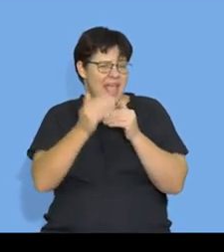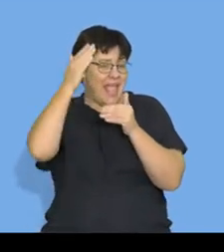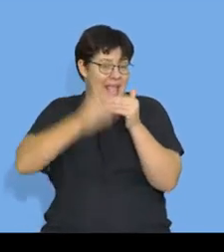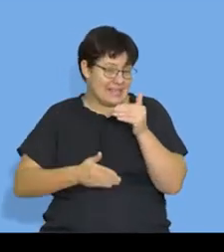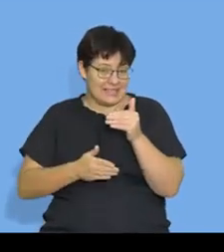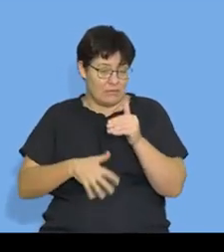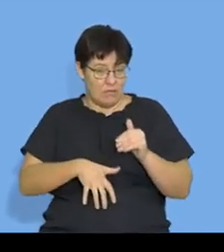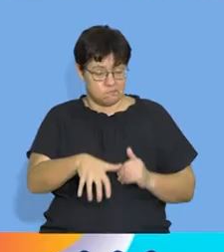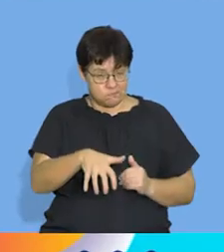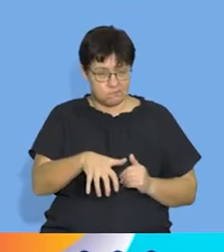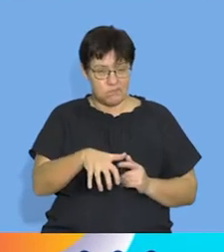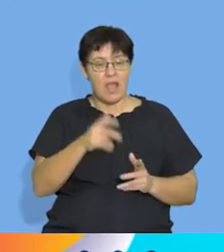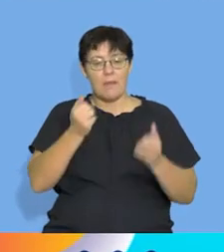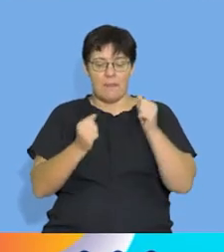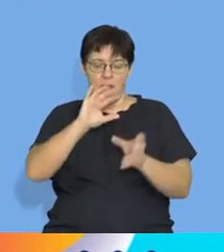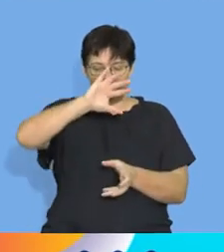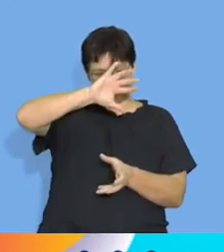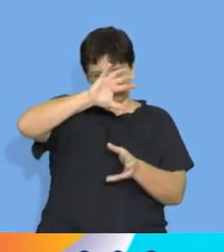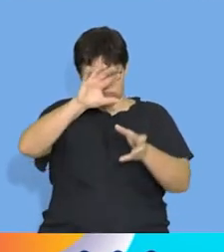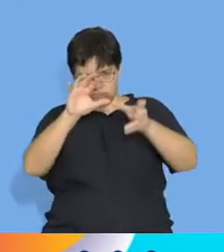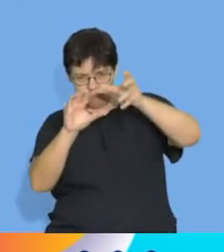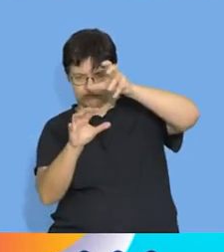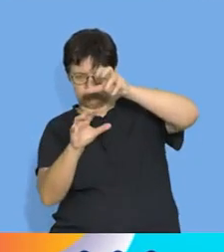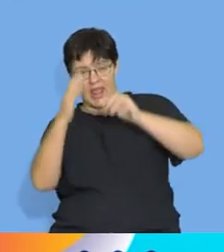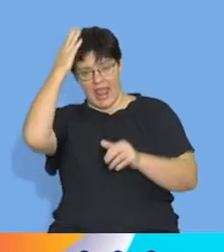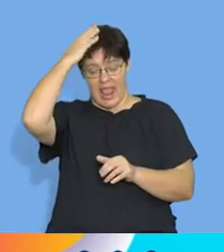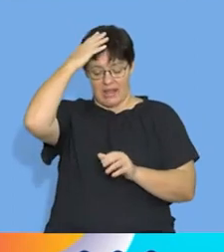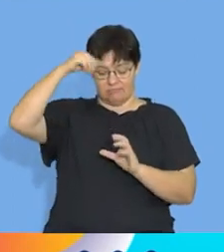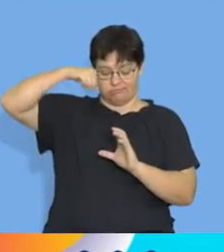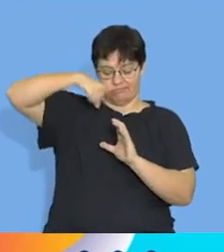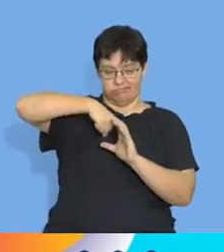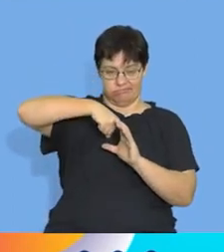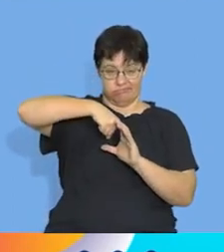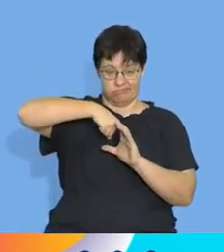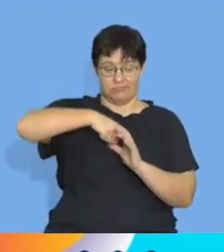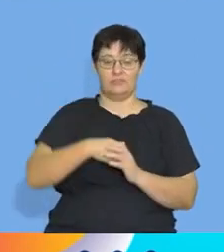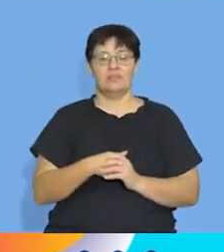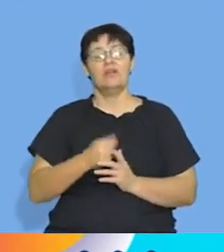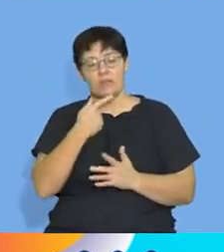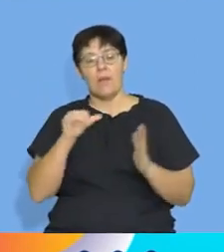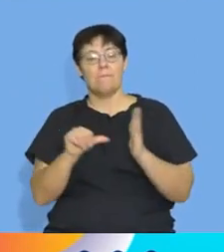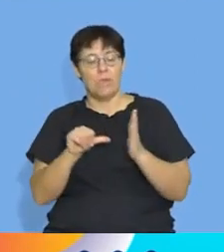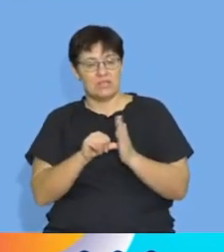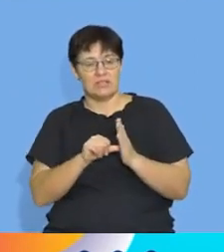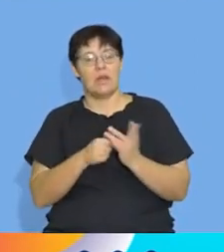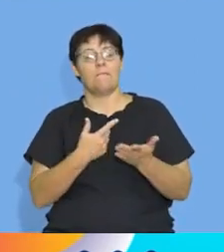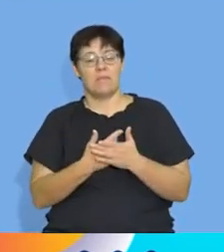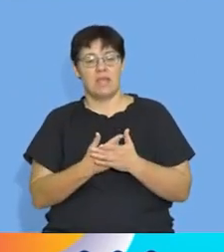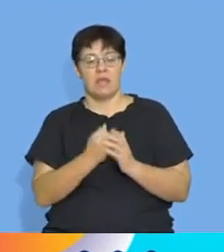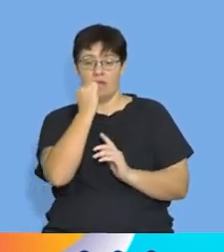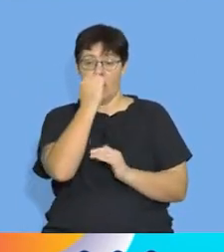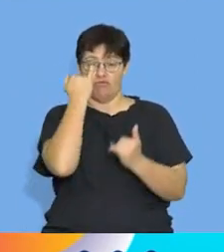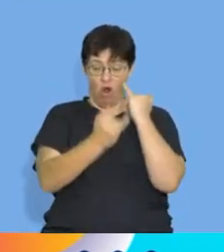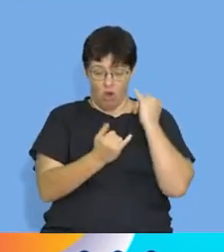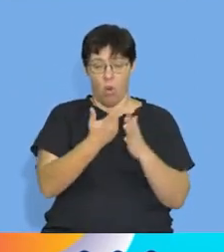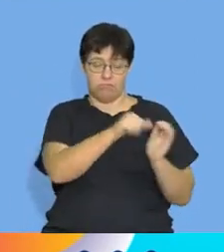of pregnancy, that the baby starts moving into position. And that is very important for the type of delivery and the